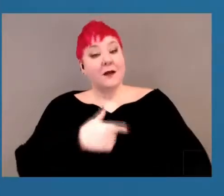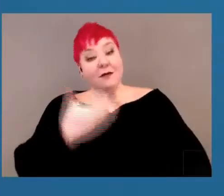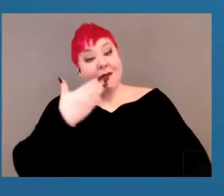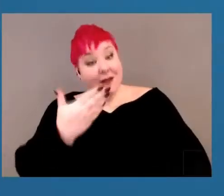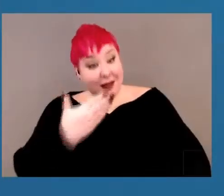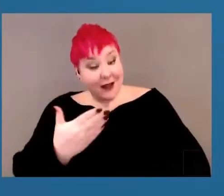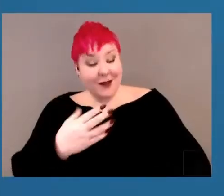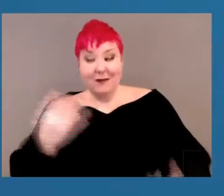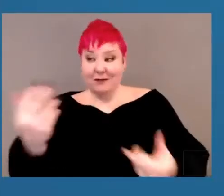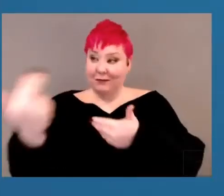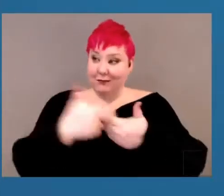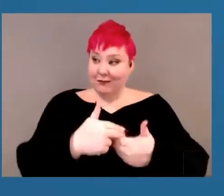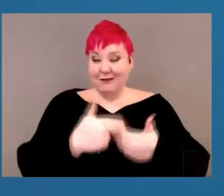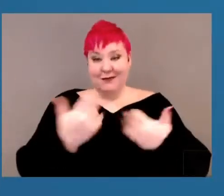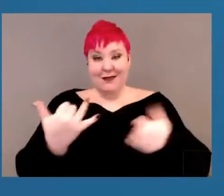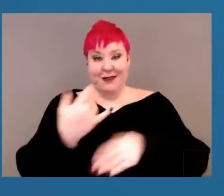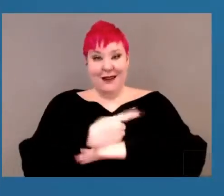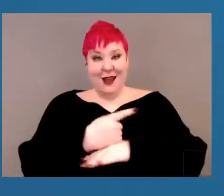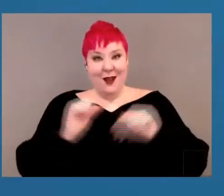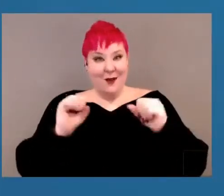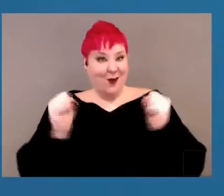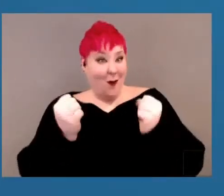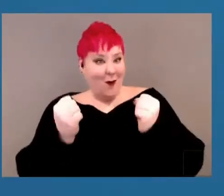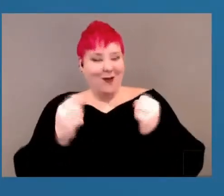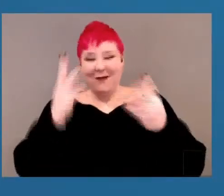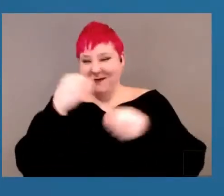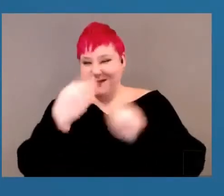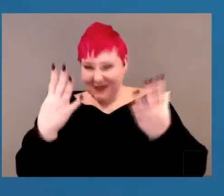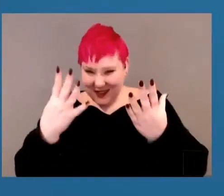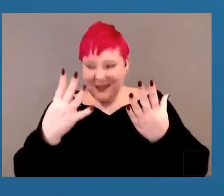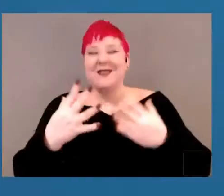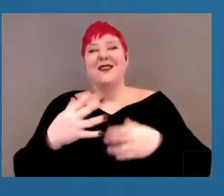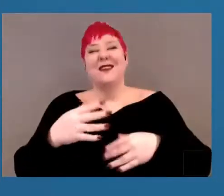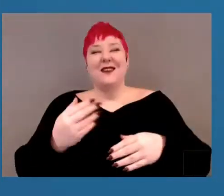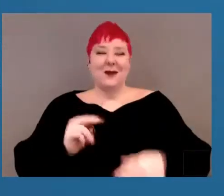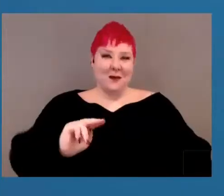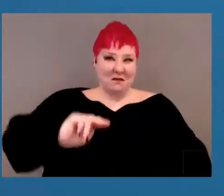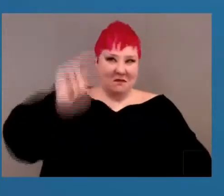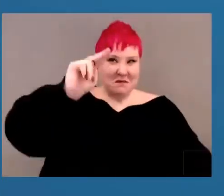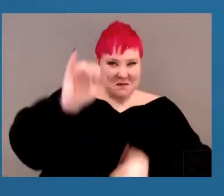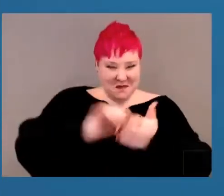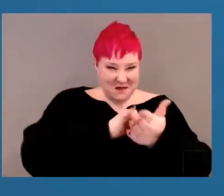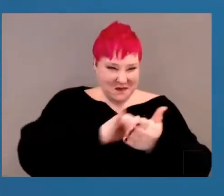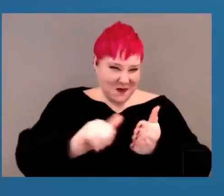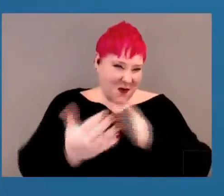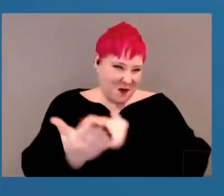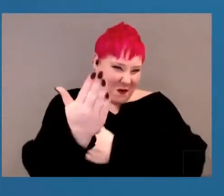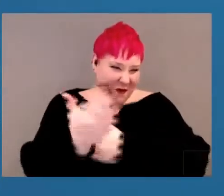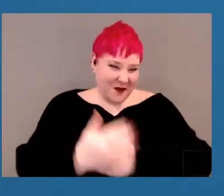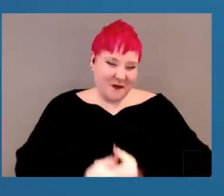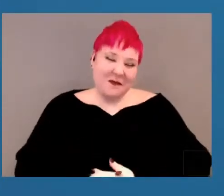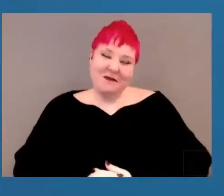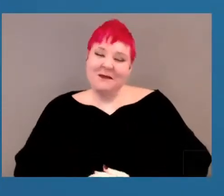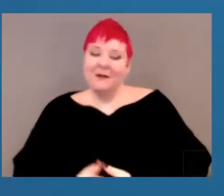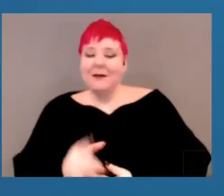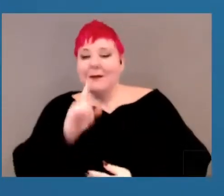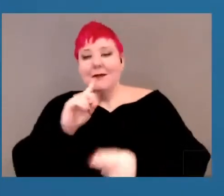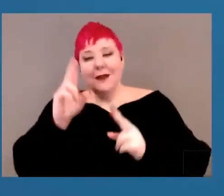this brisk but beautiful upstate morning. It's always an honor to host our